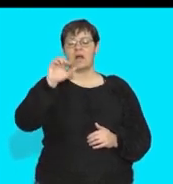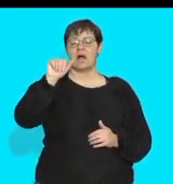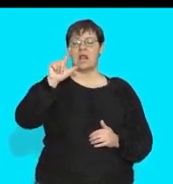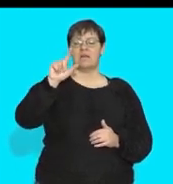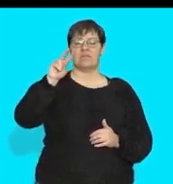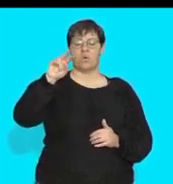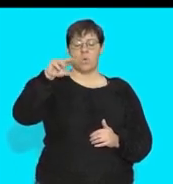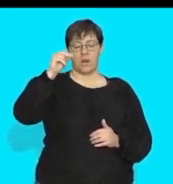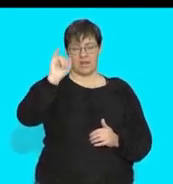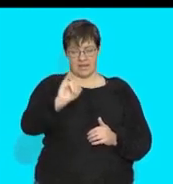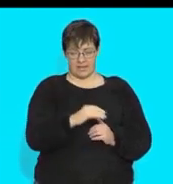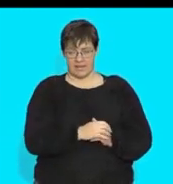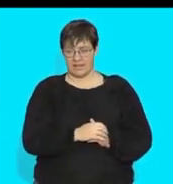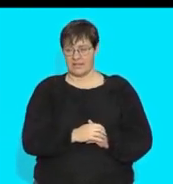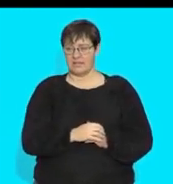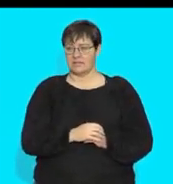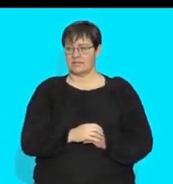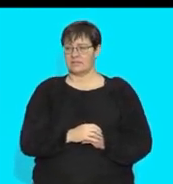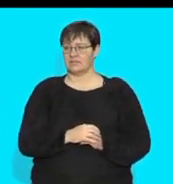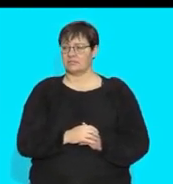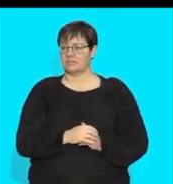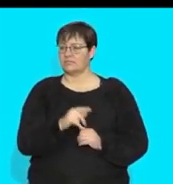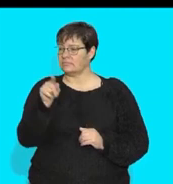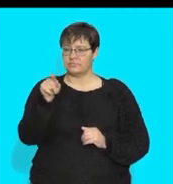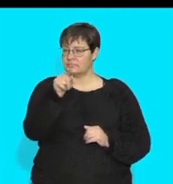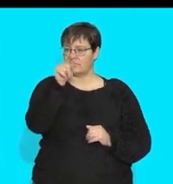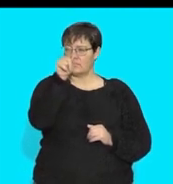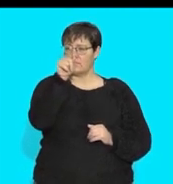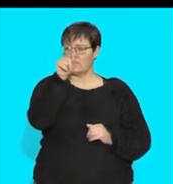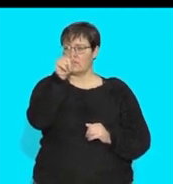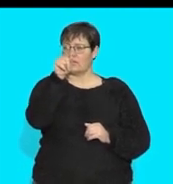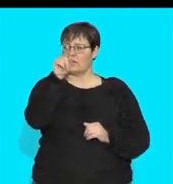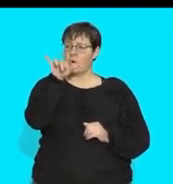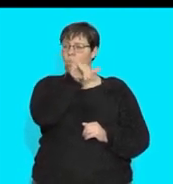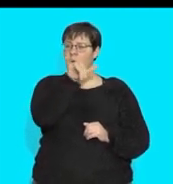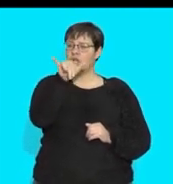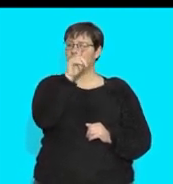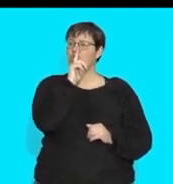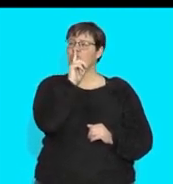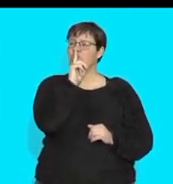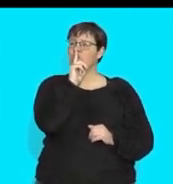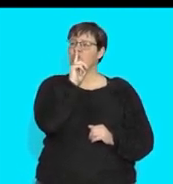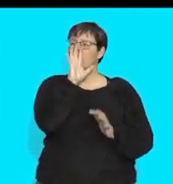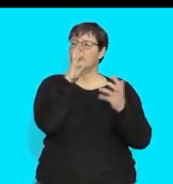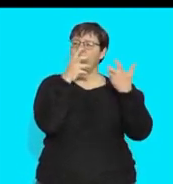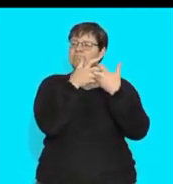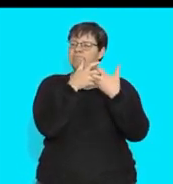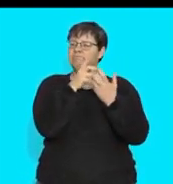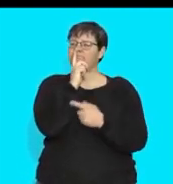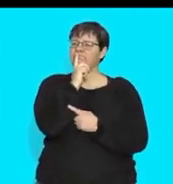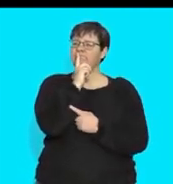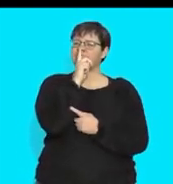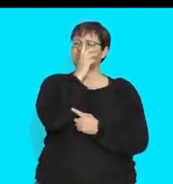an alveoli. Right, now we are going to look and see which of those, all right, is going to